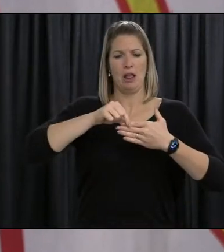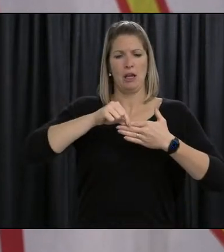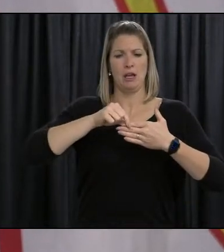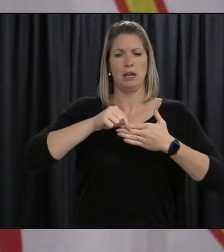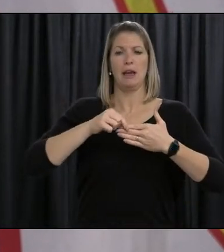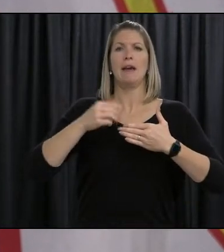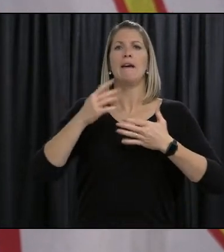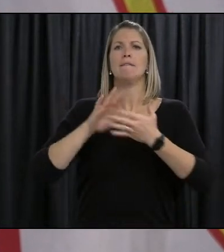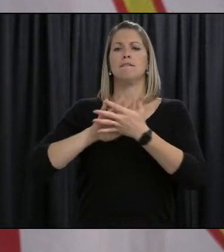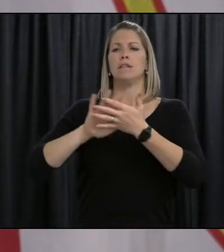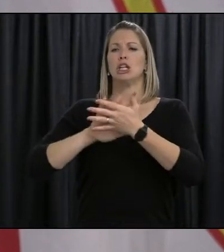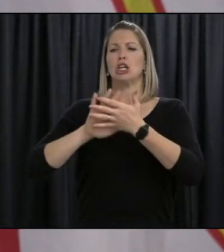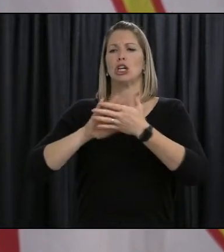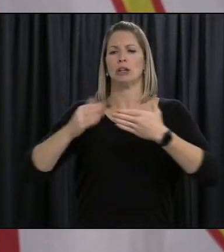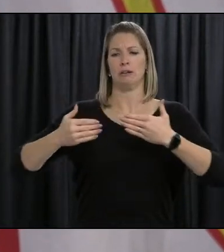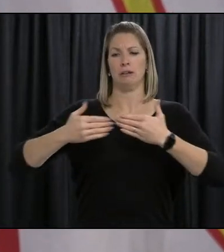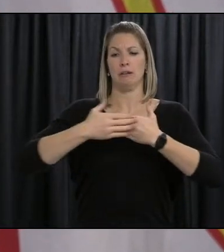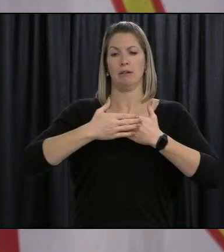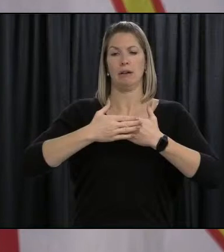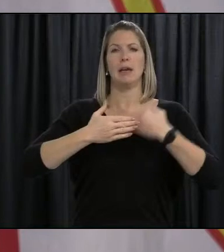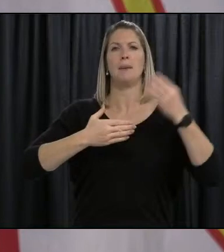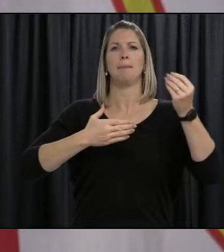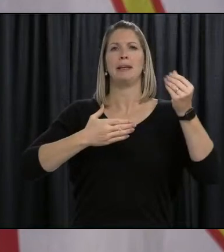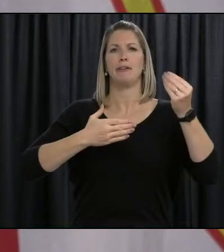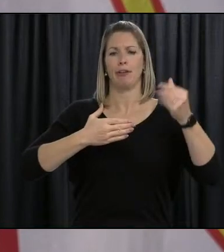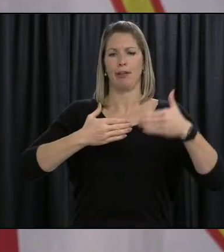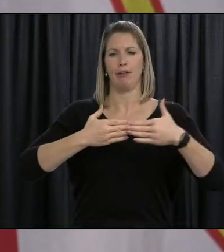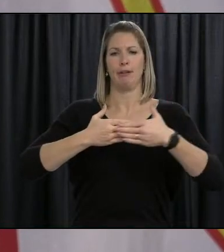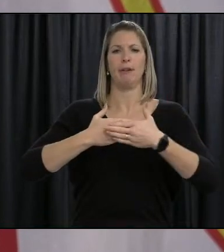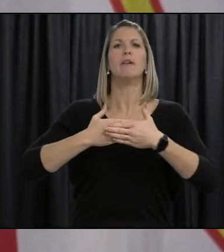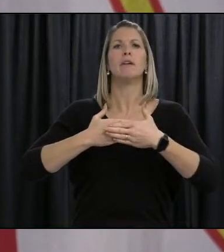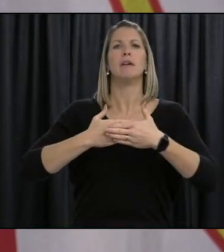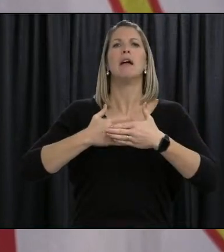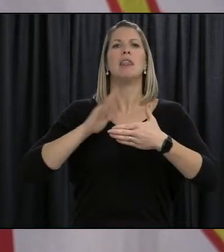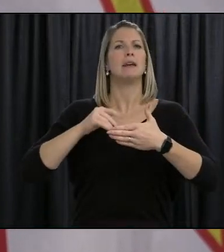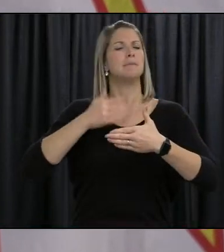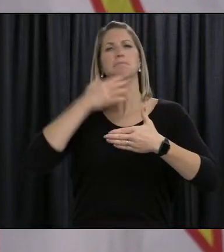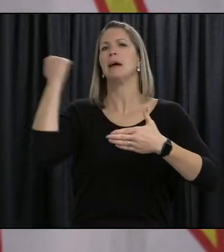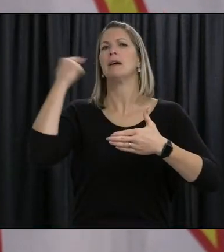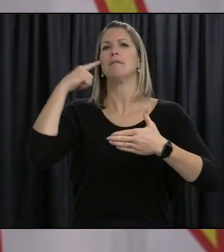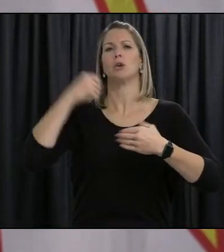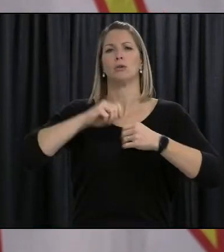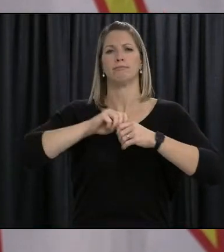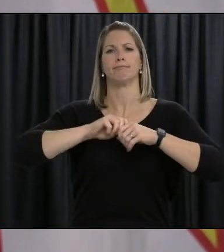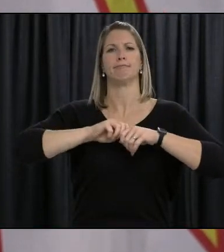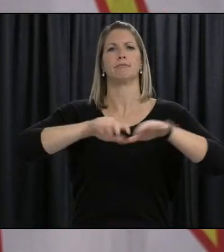between is perhaps the most effective for preventing spread.